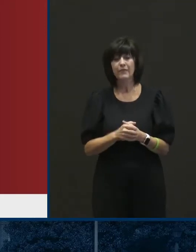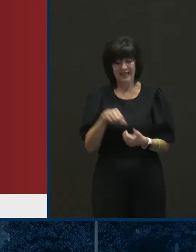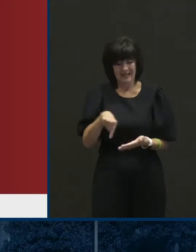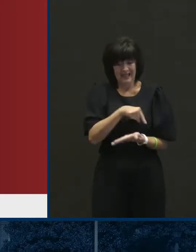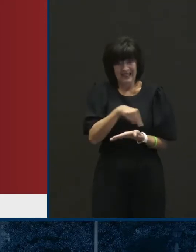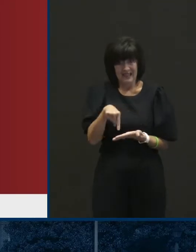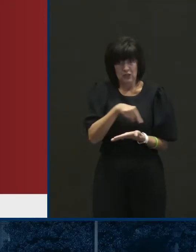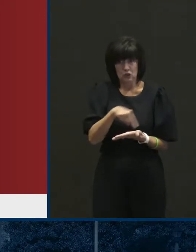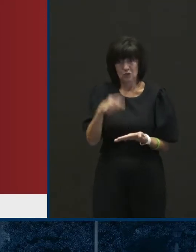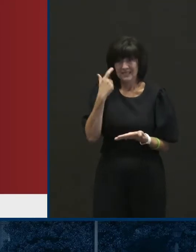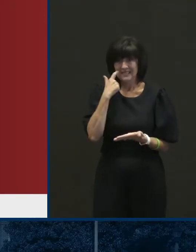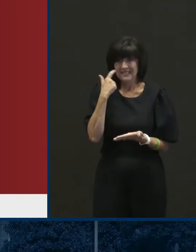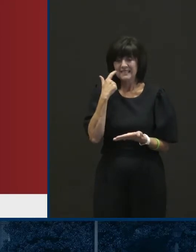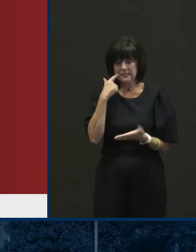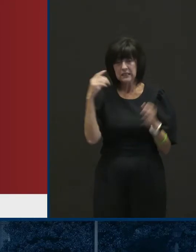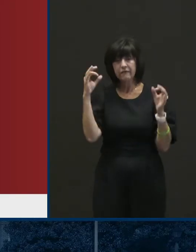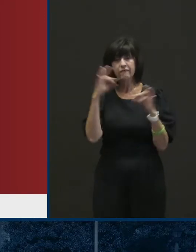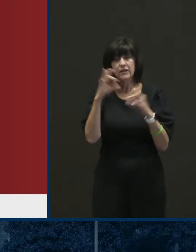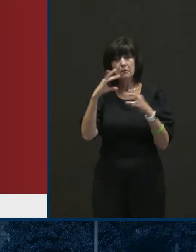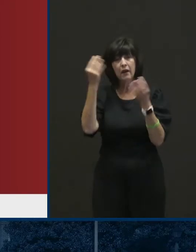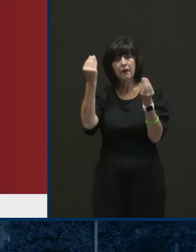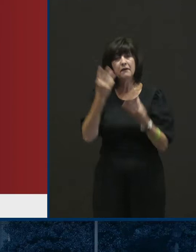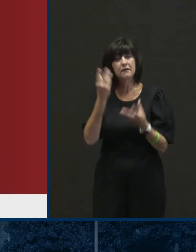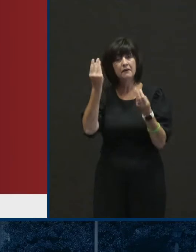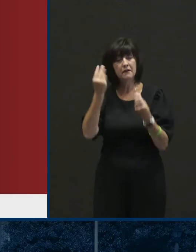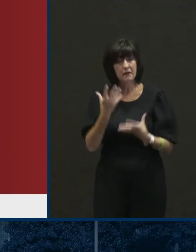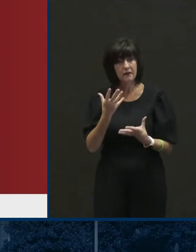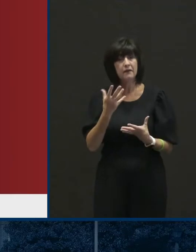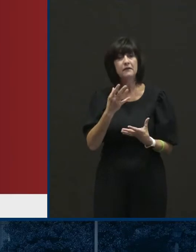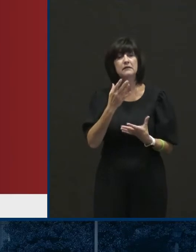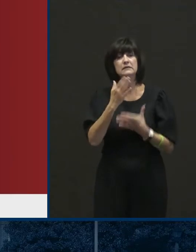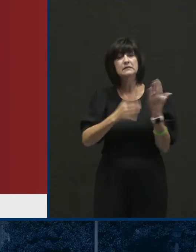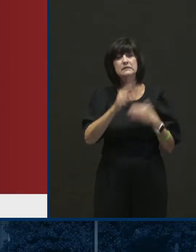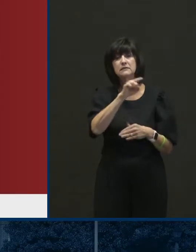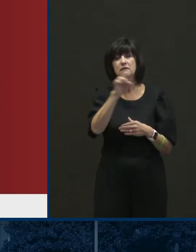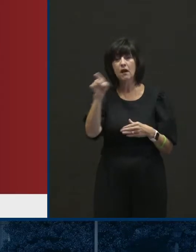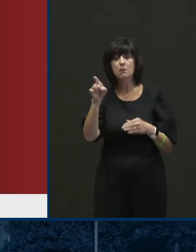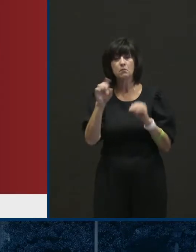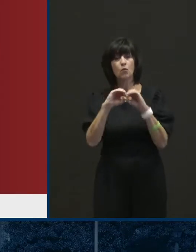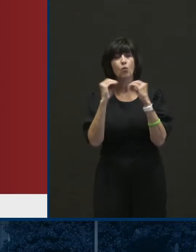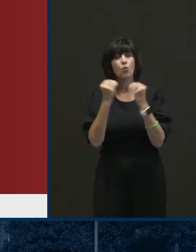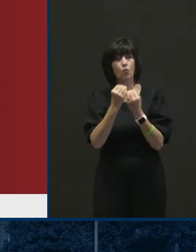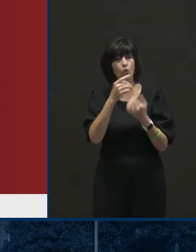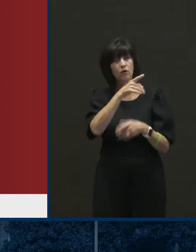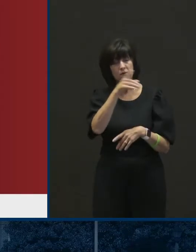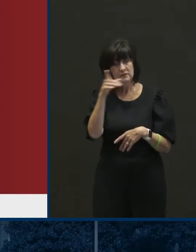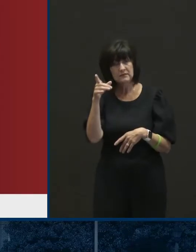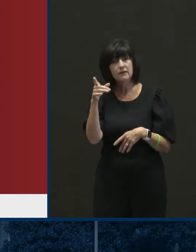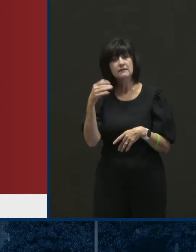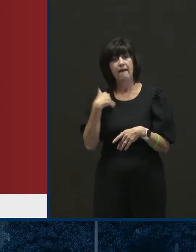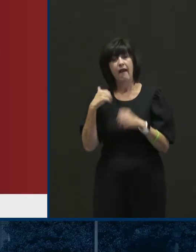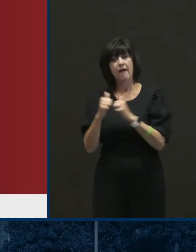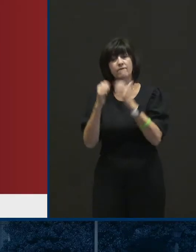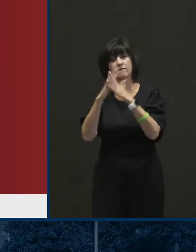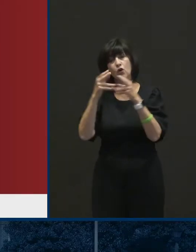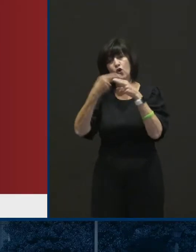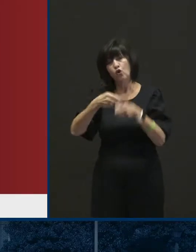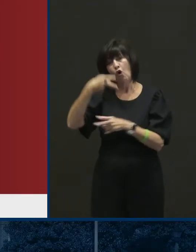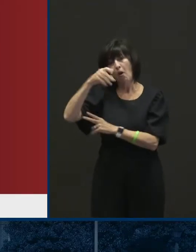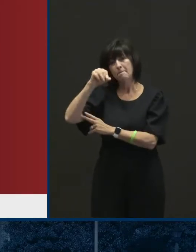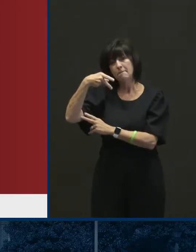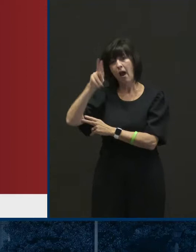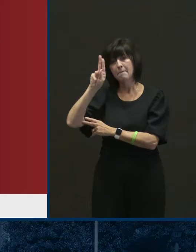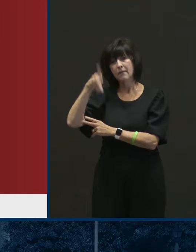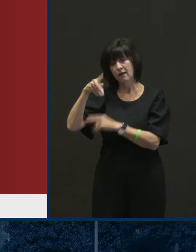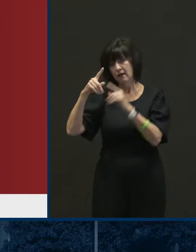from local community organizers about what we call pop-up testing sites. We've gone to some fixed sites through Walgreens and